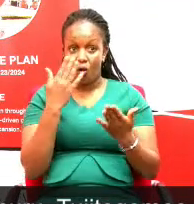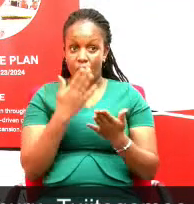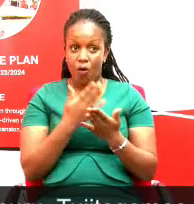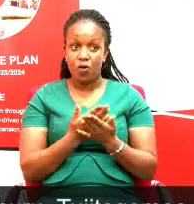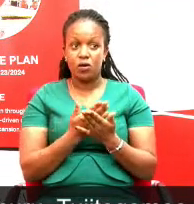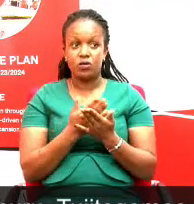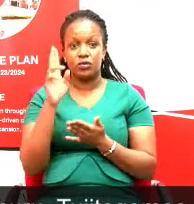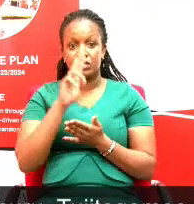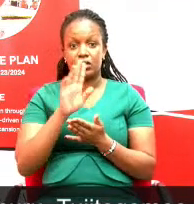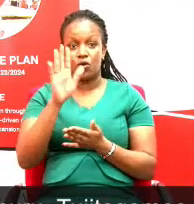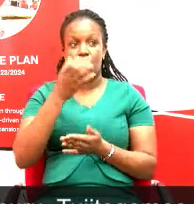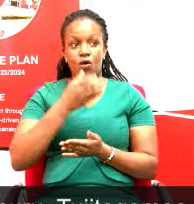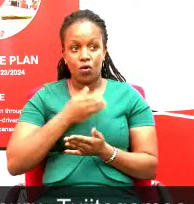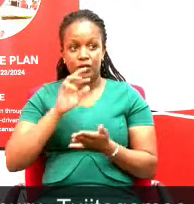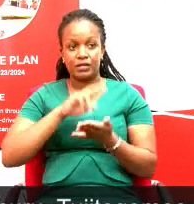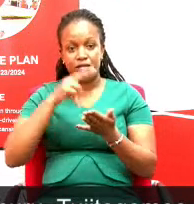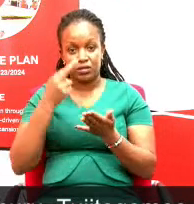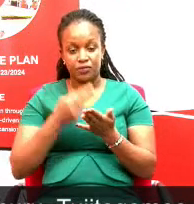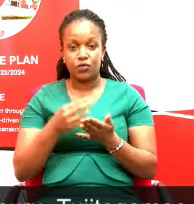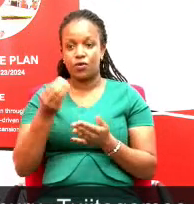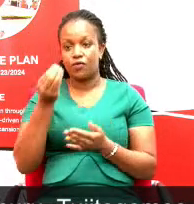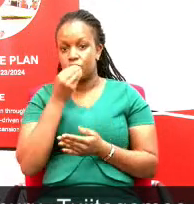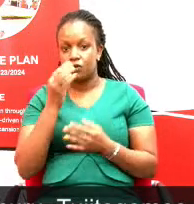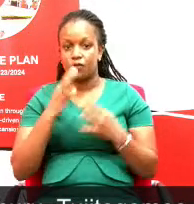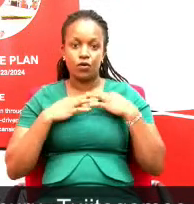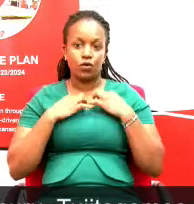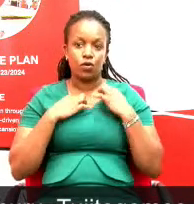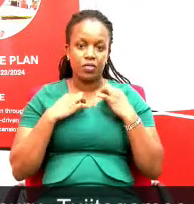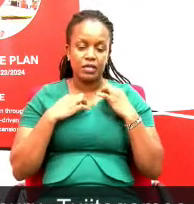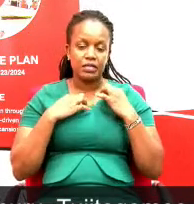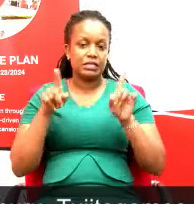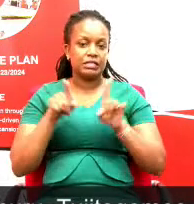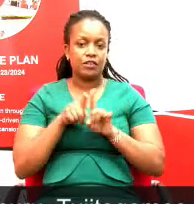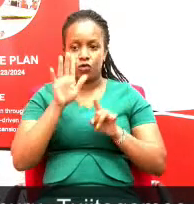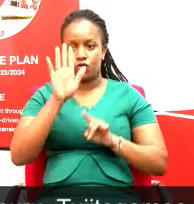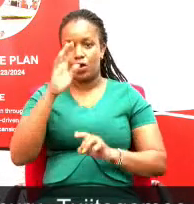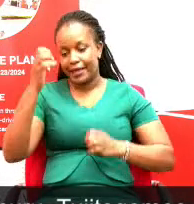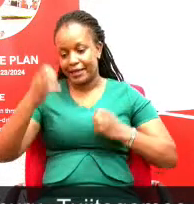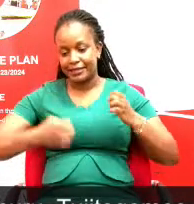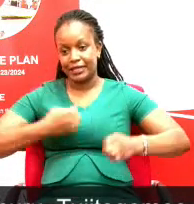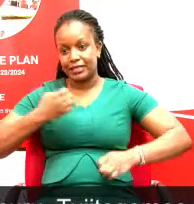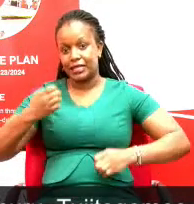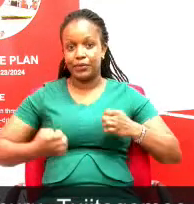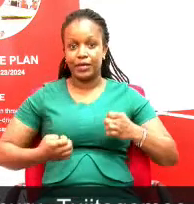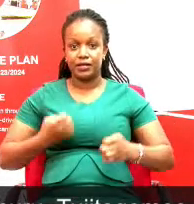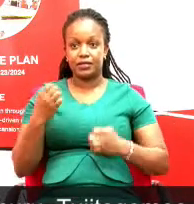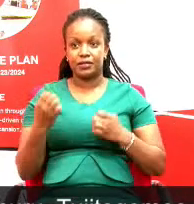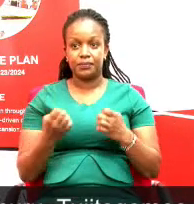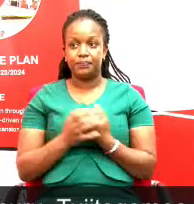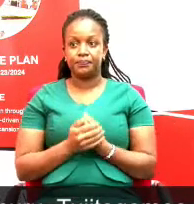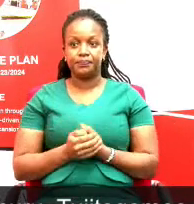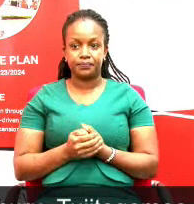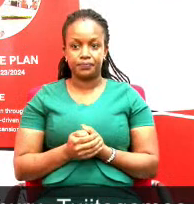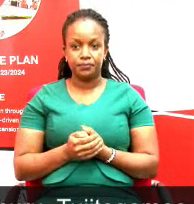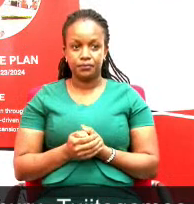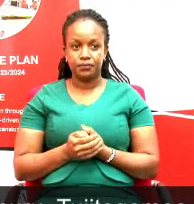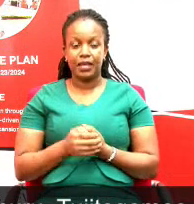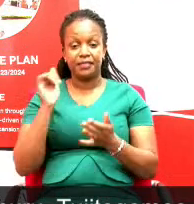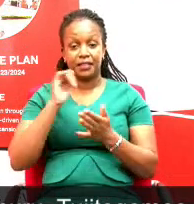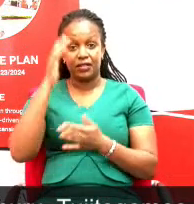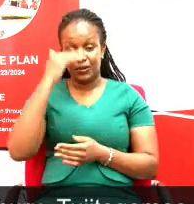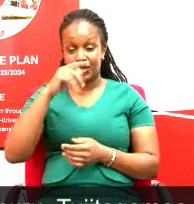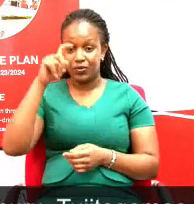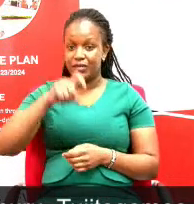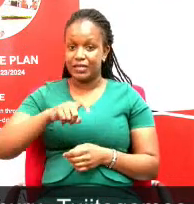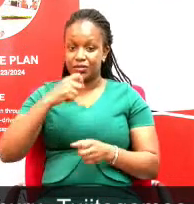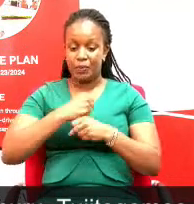own resources for your food, for your clothing, for even your entertainment. There is pride in it, and that's why you